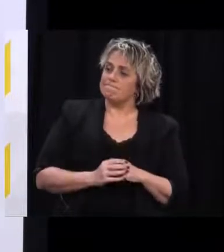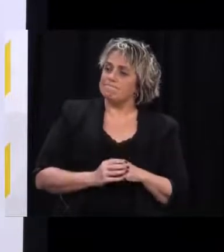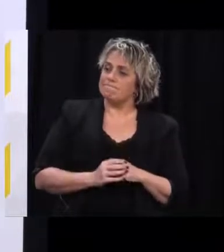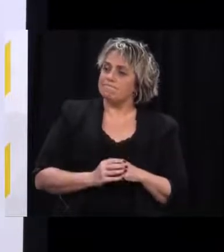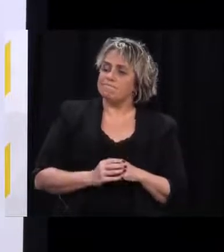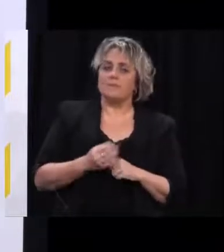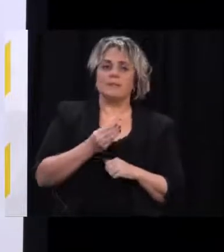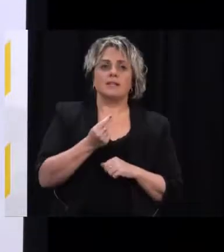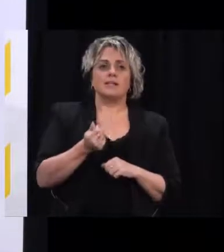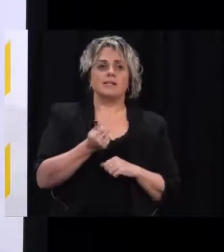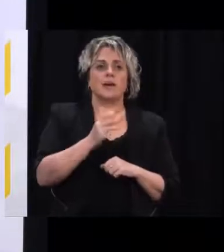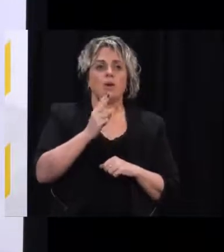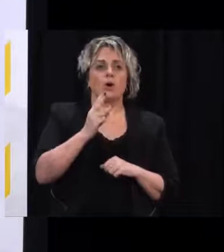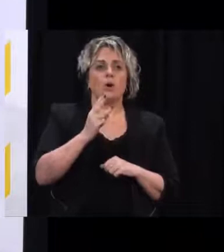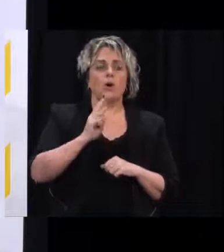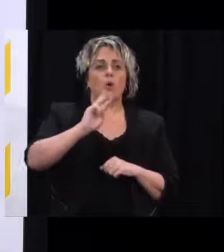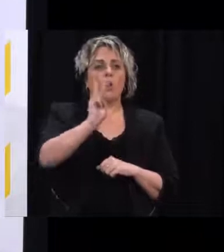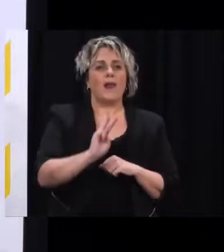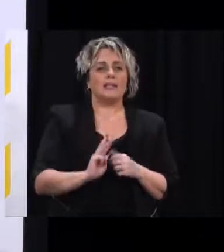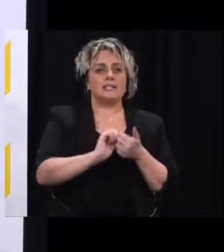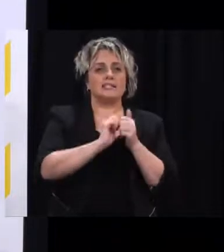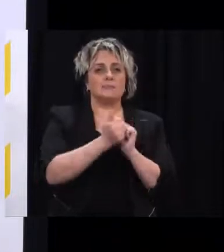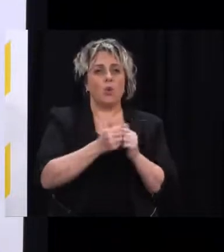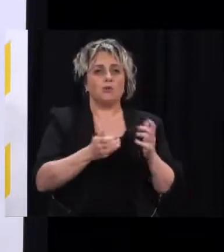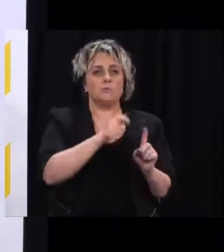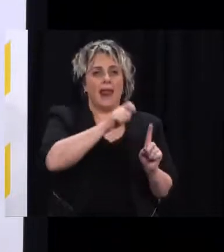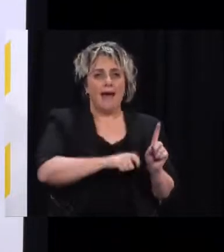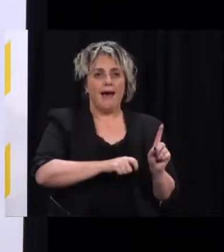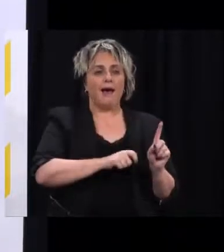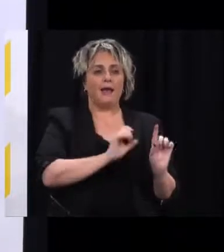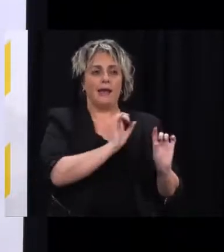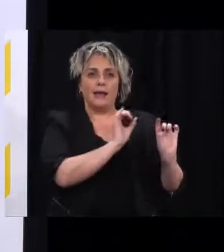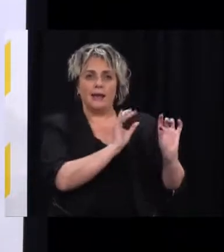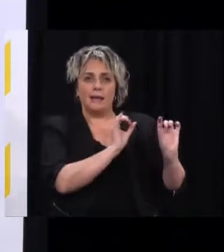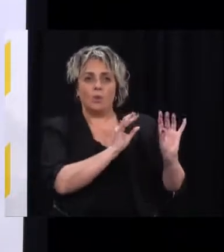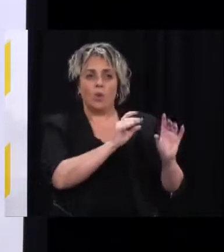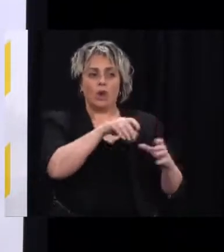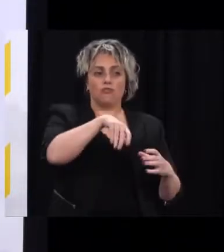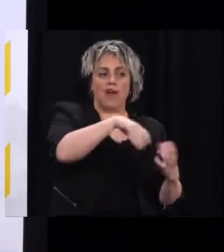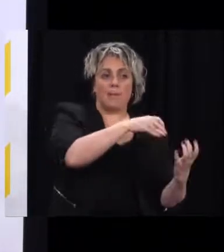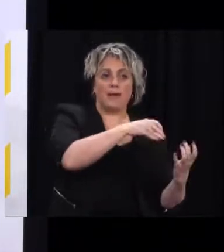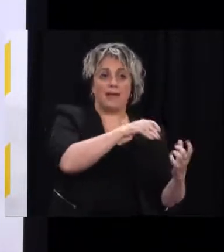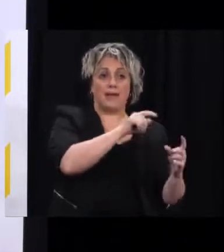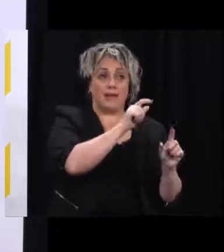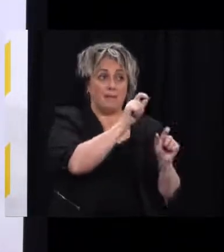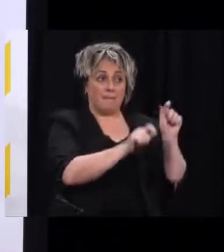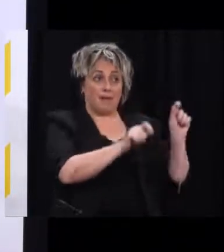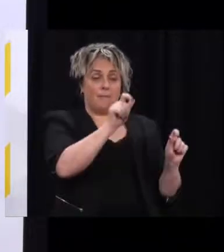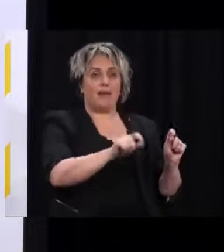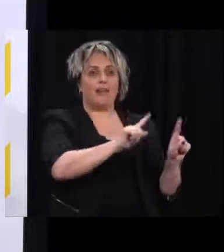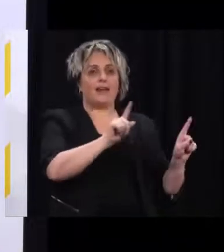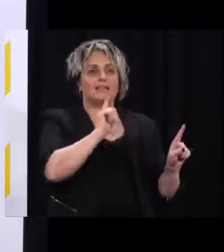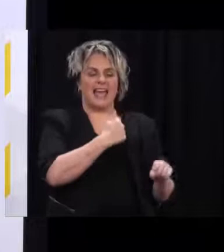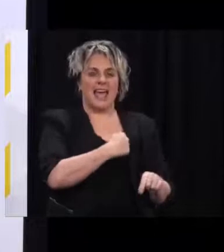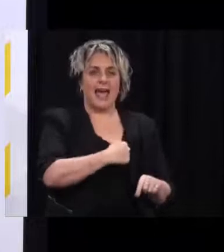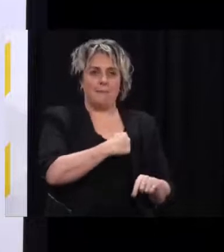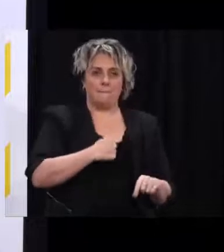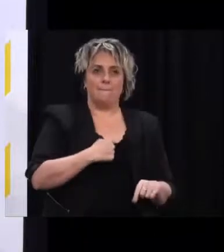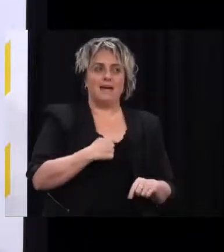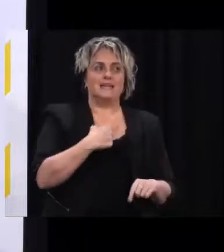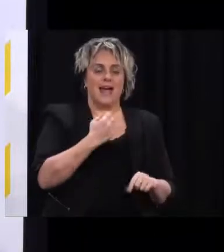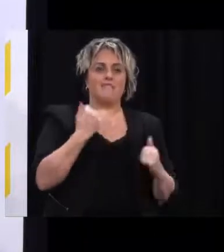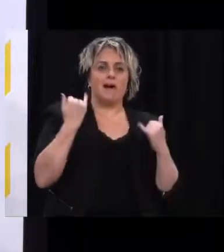of Wellington sports players, a rugby player and a development player for the Silver Ferns, have admitted to breaching the lockdown by hosting and